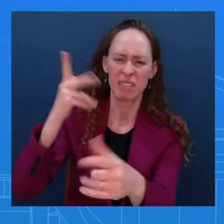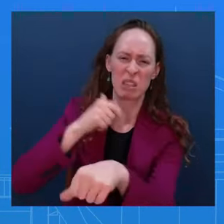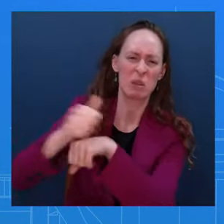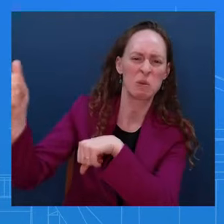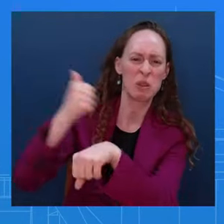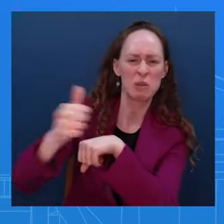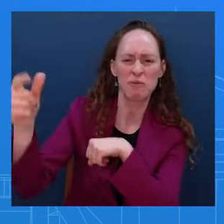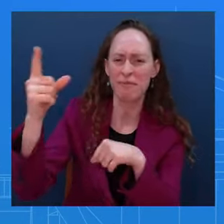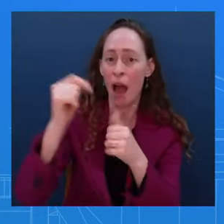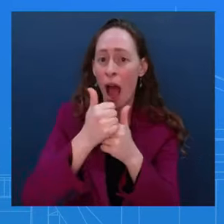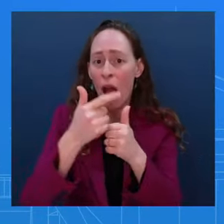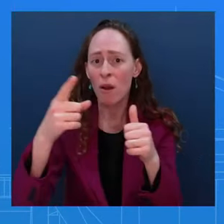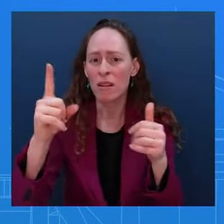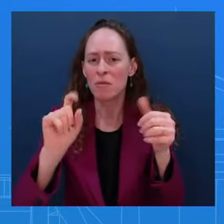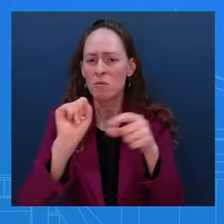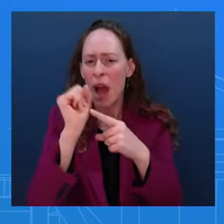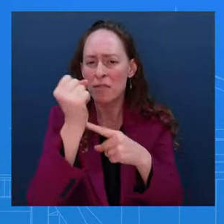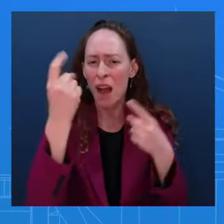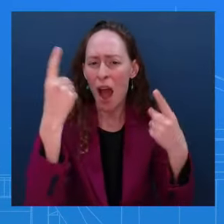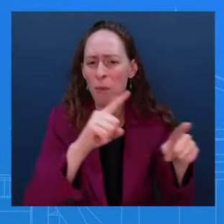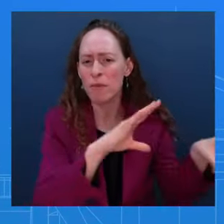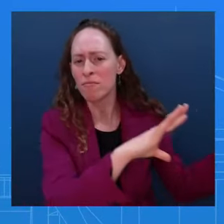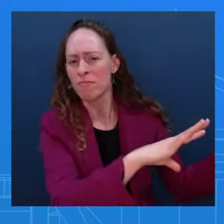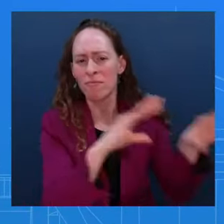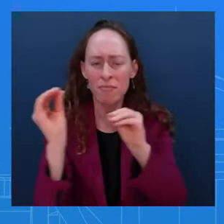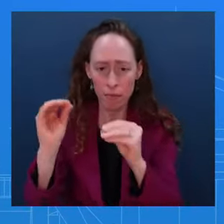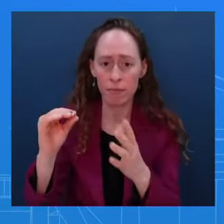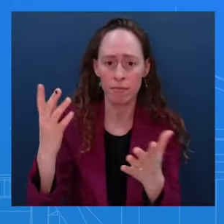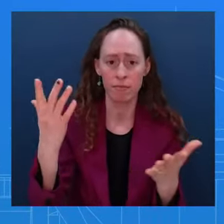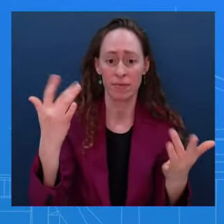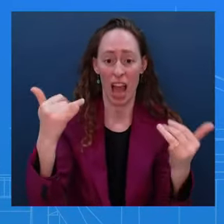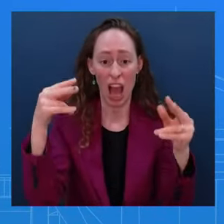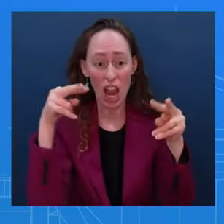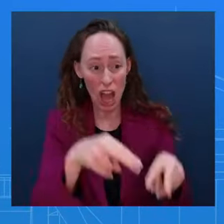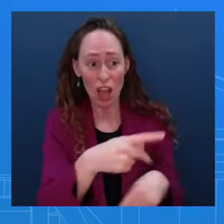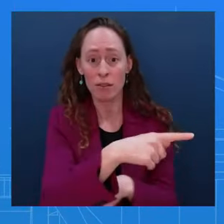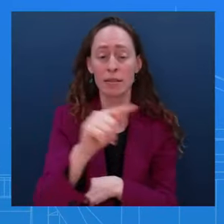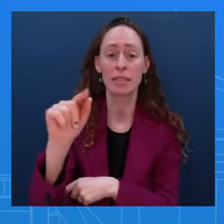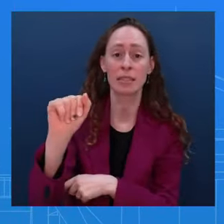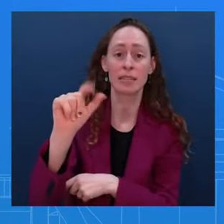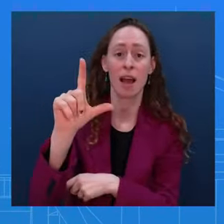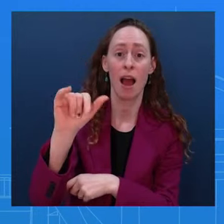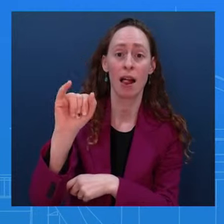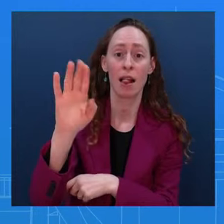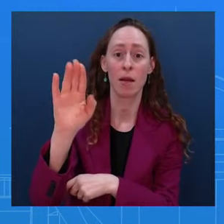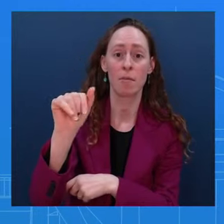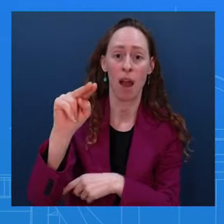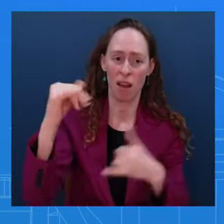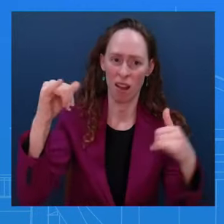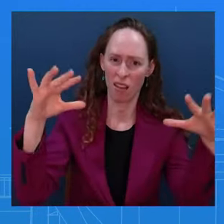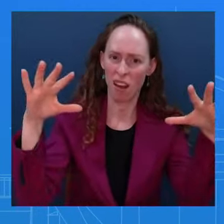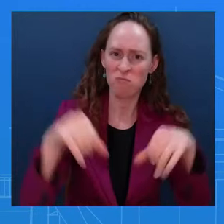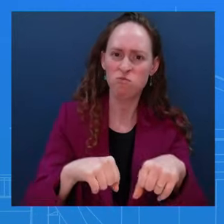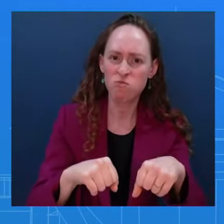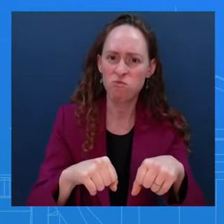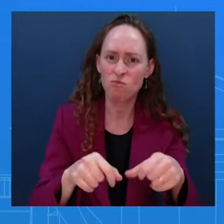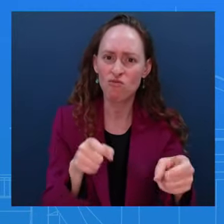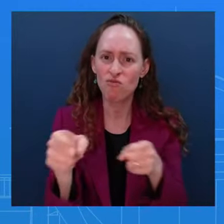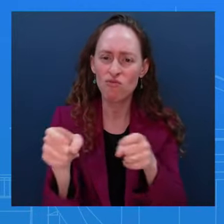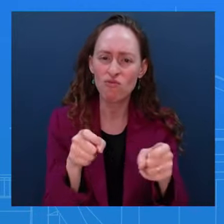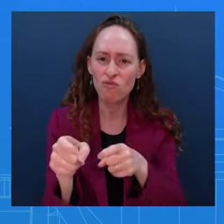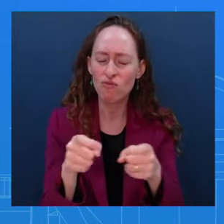takeover. Could you give a reaction? We have talked and briefed at great